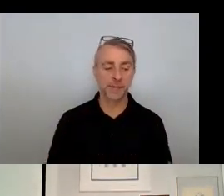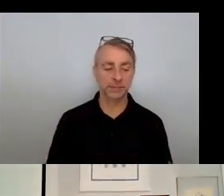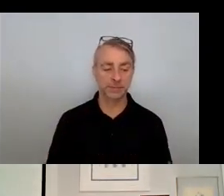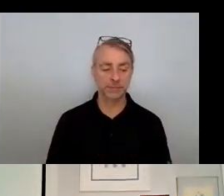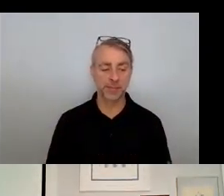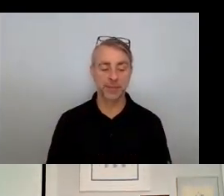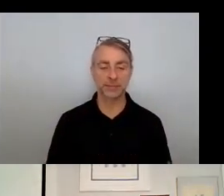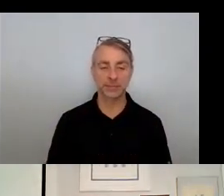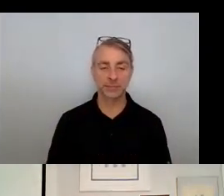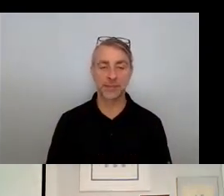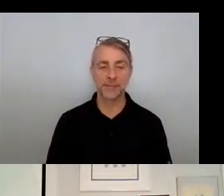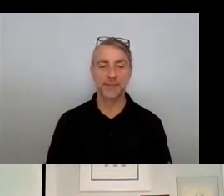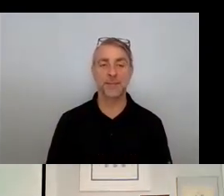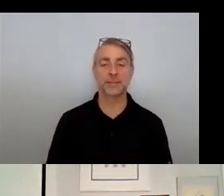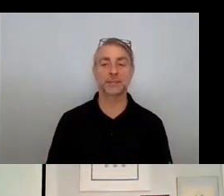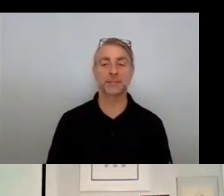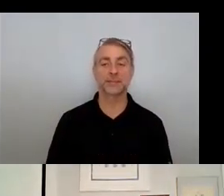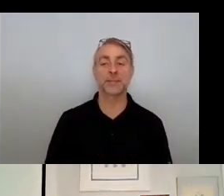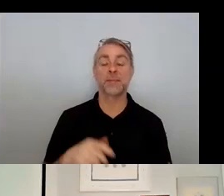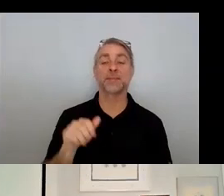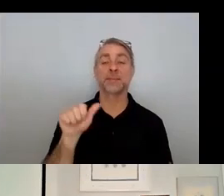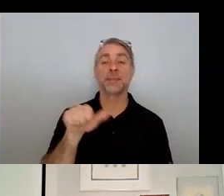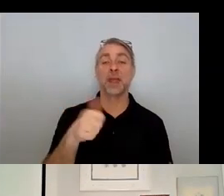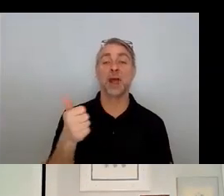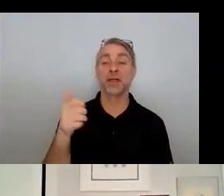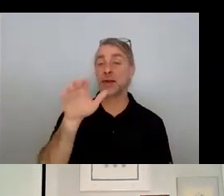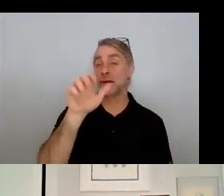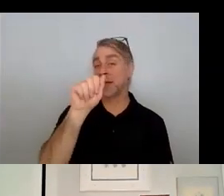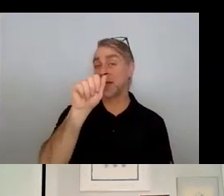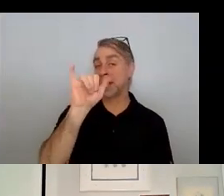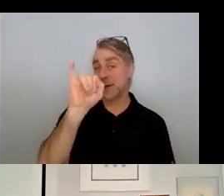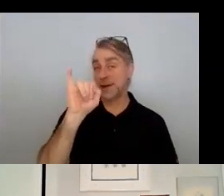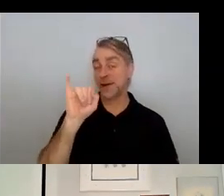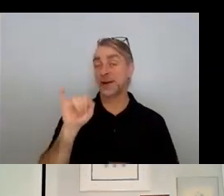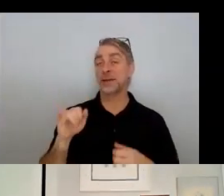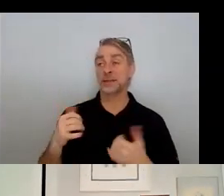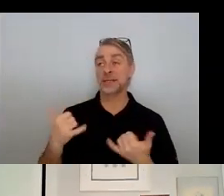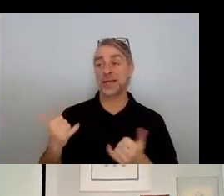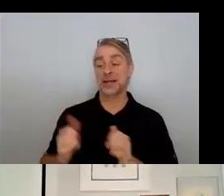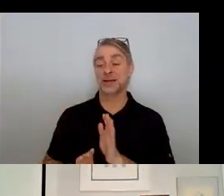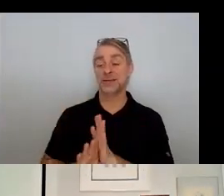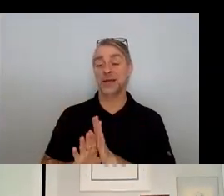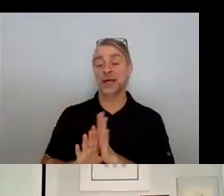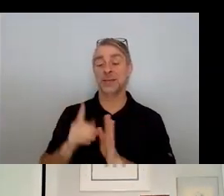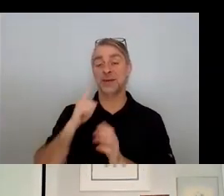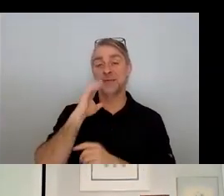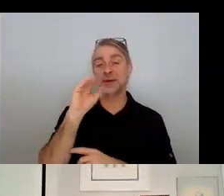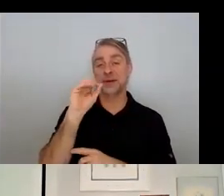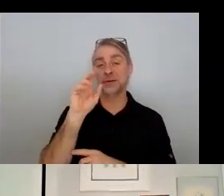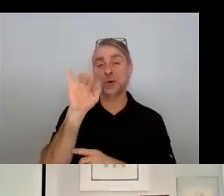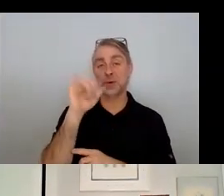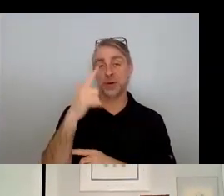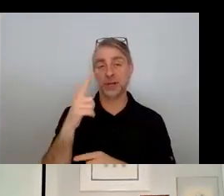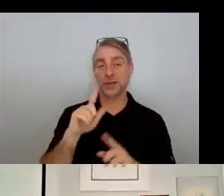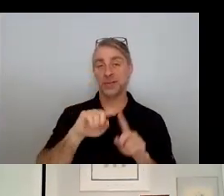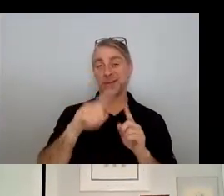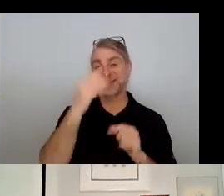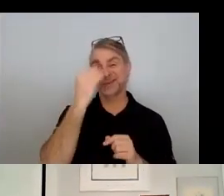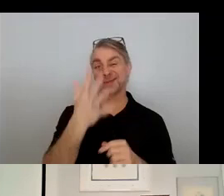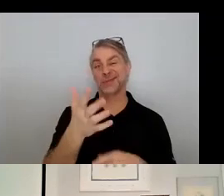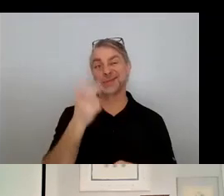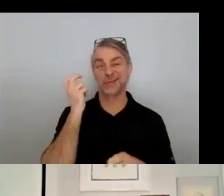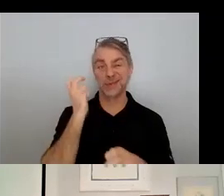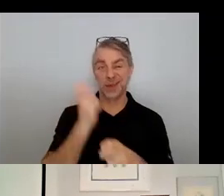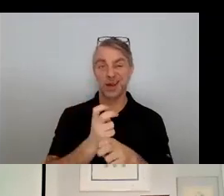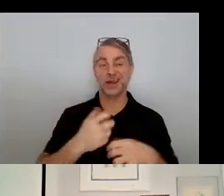other developments in the works for coding, but you can imagine that this is a really difficult thing to do with